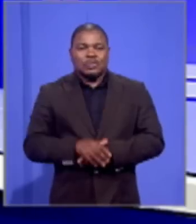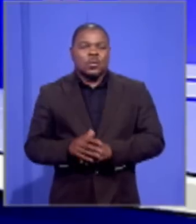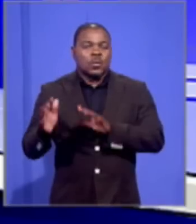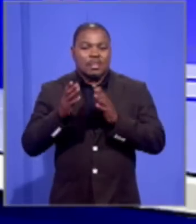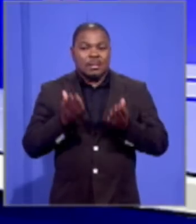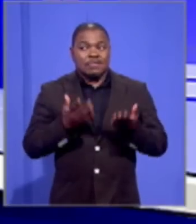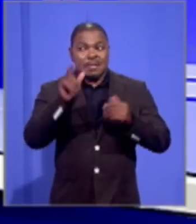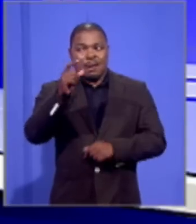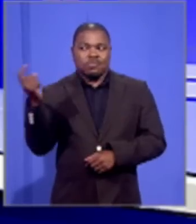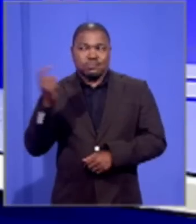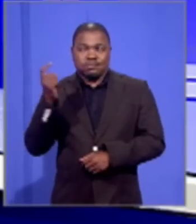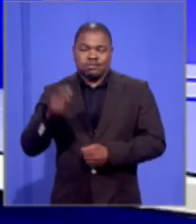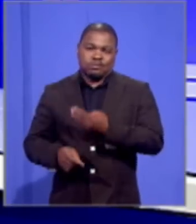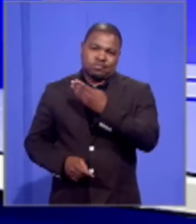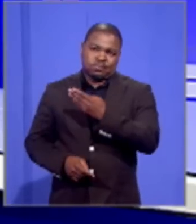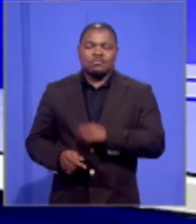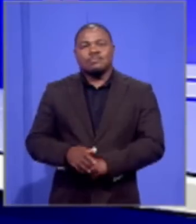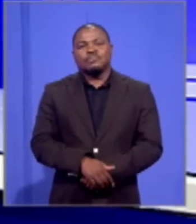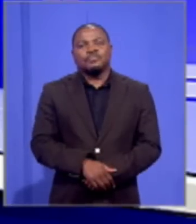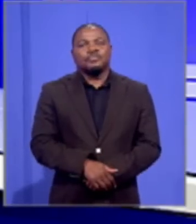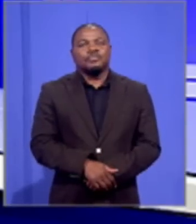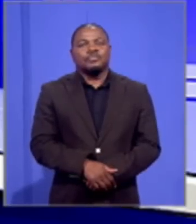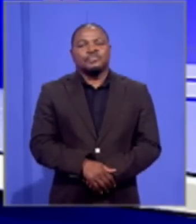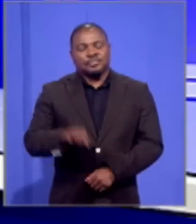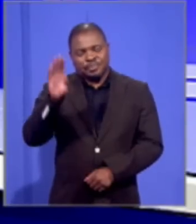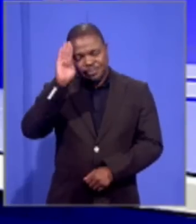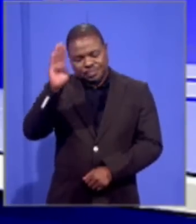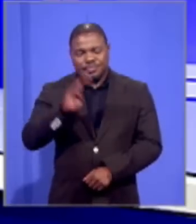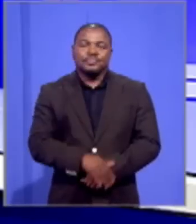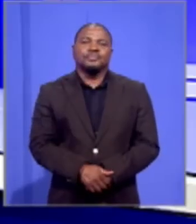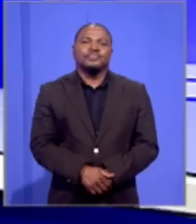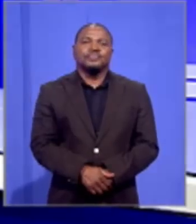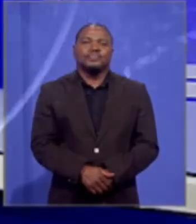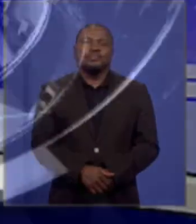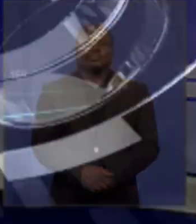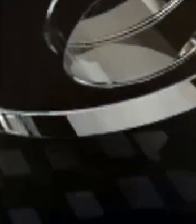latela kakanyo ya maemo a boso ka lebeseng ka Dimeng Thobela.